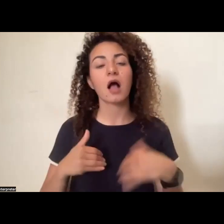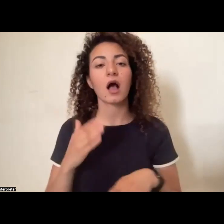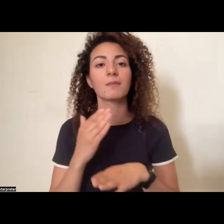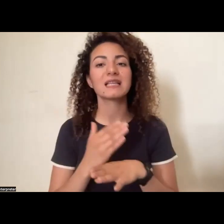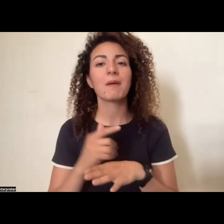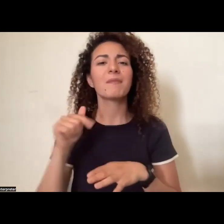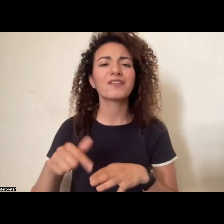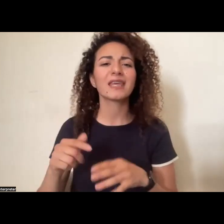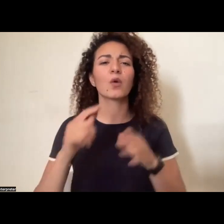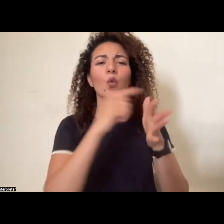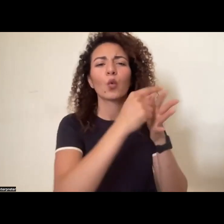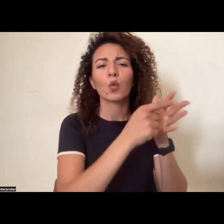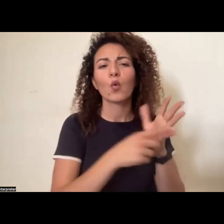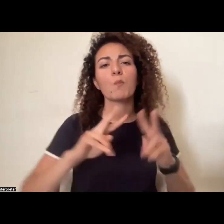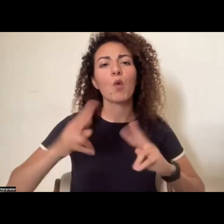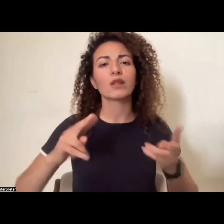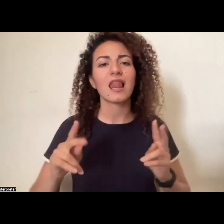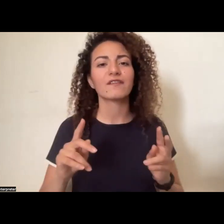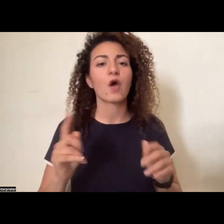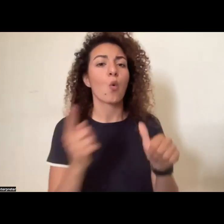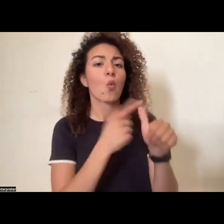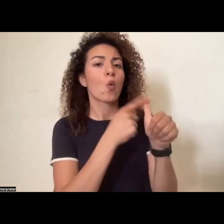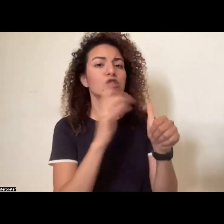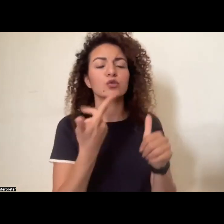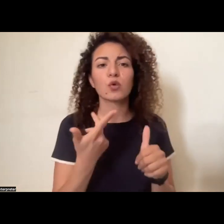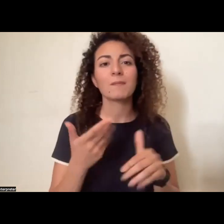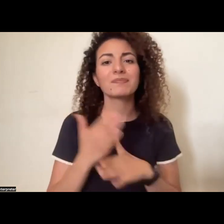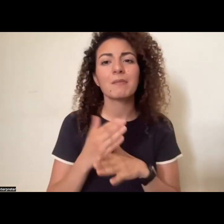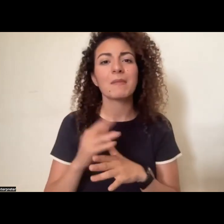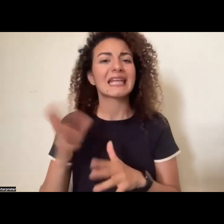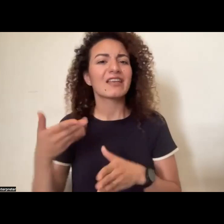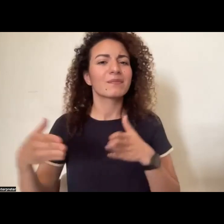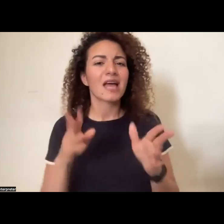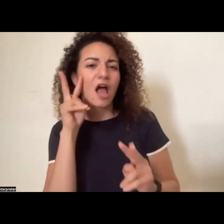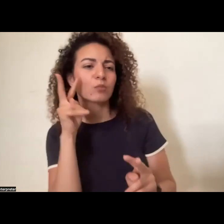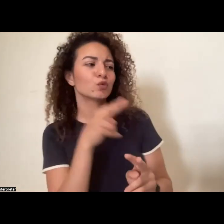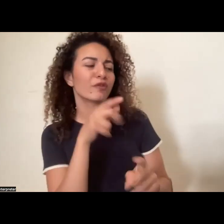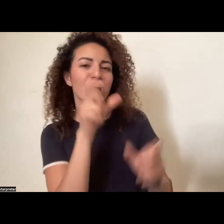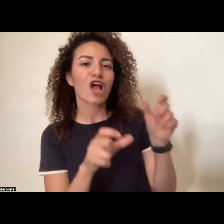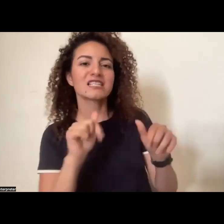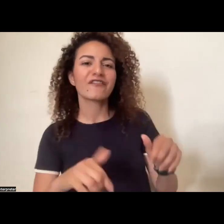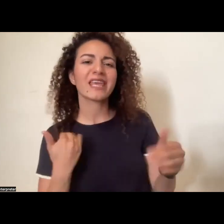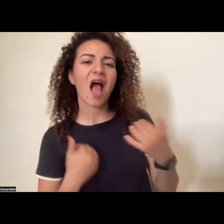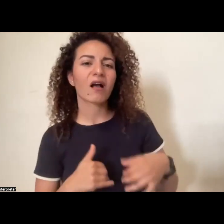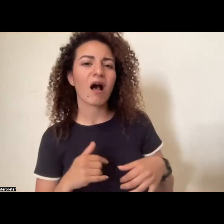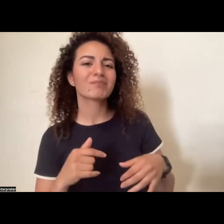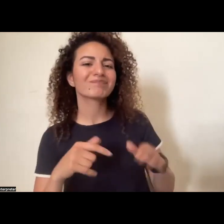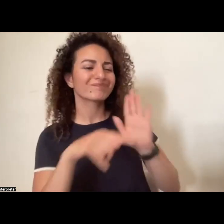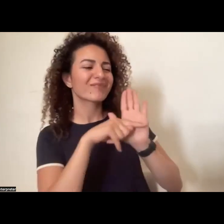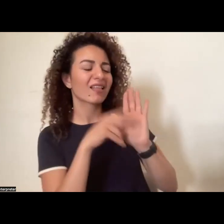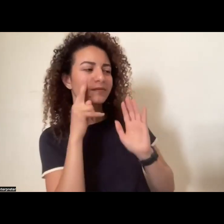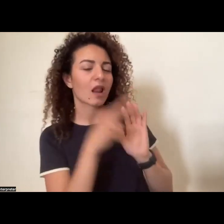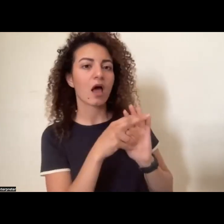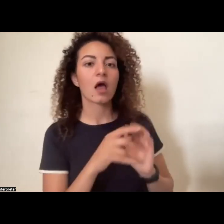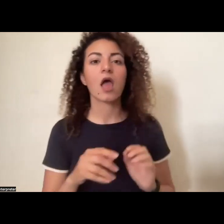many factors. One of them is stigma. And is also the lack of awareness and the lack of education on the part